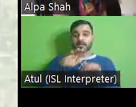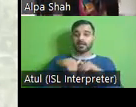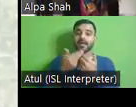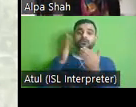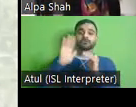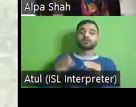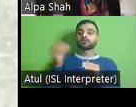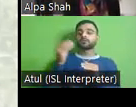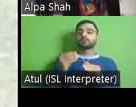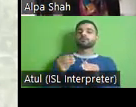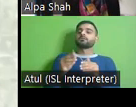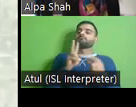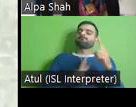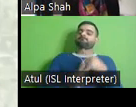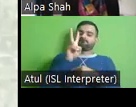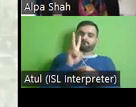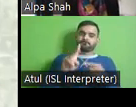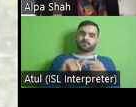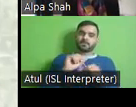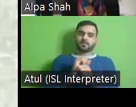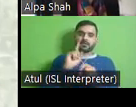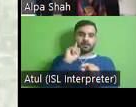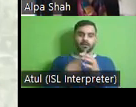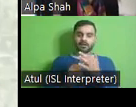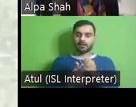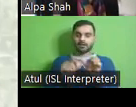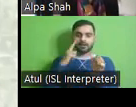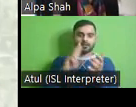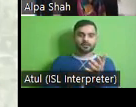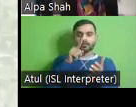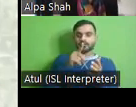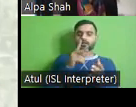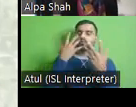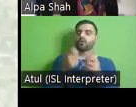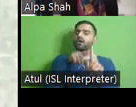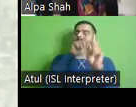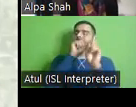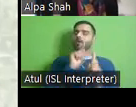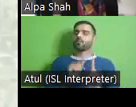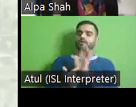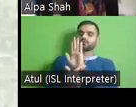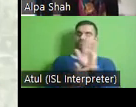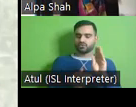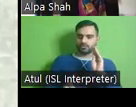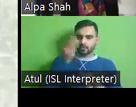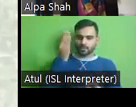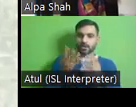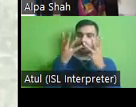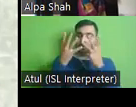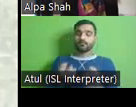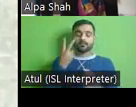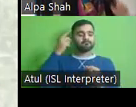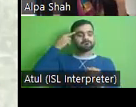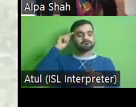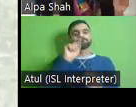some egalitarian values, and I'd like to highlight what some of these egalitarian values are. And I want to draw